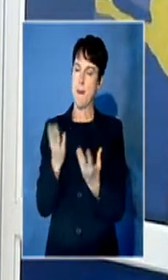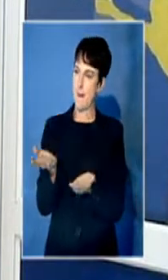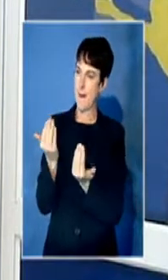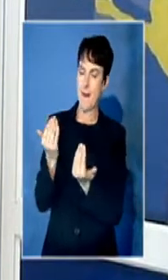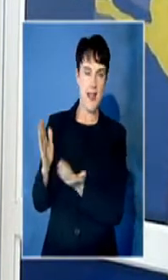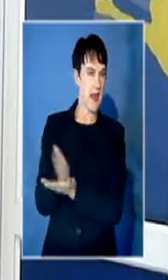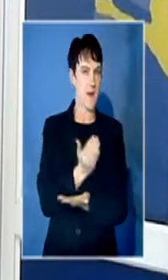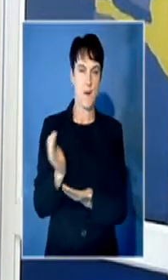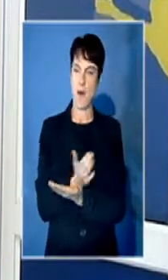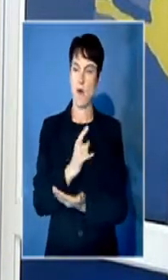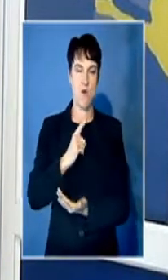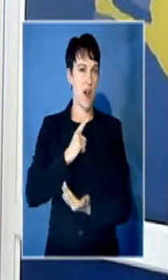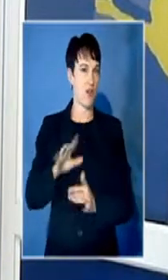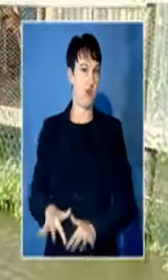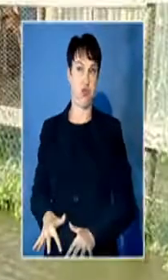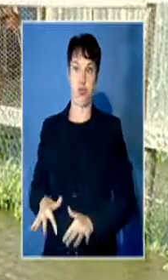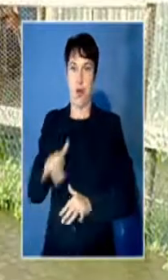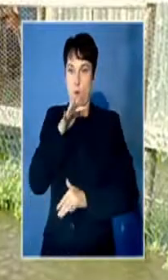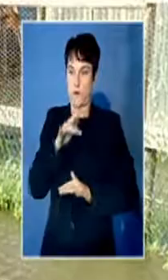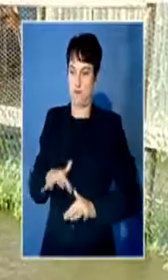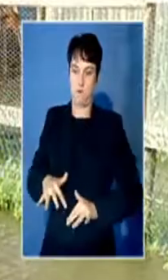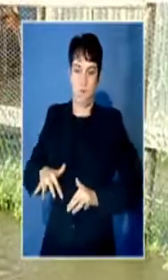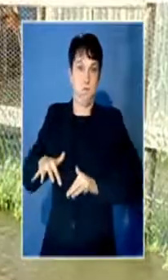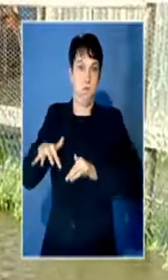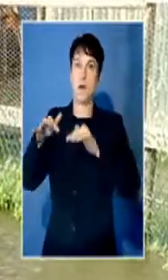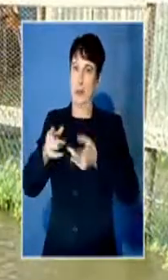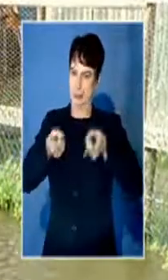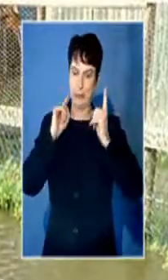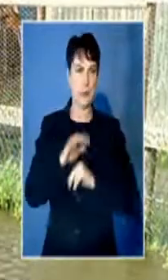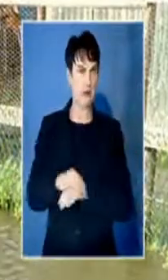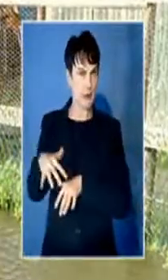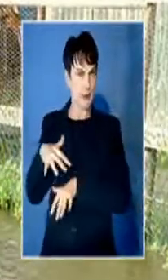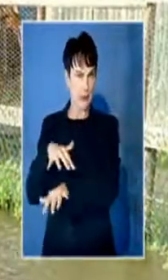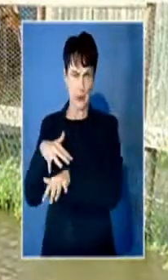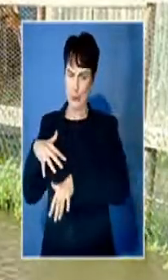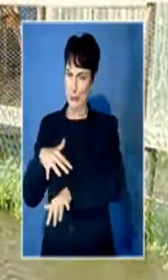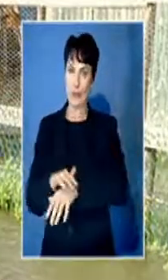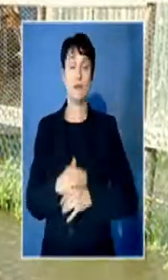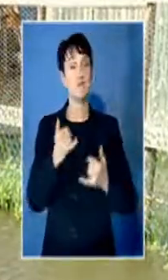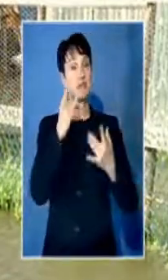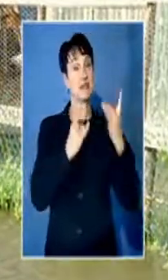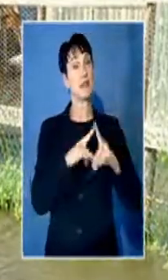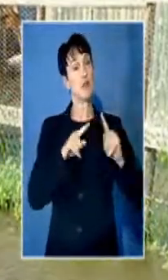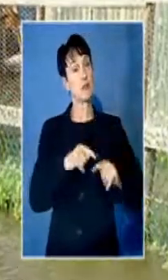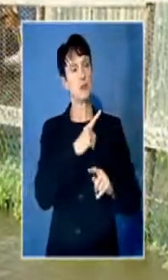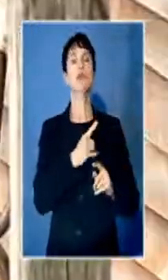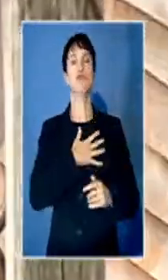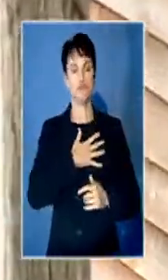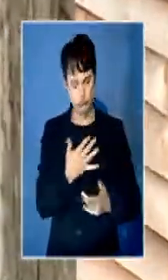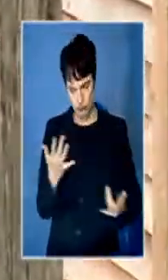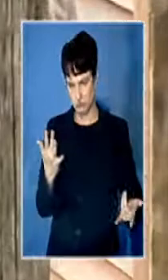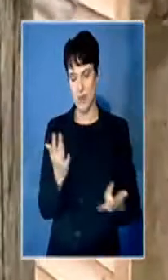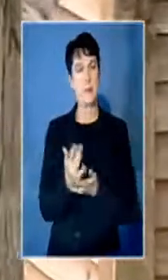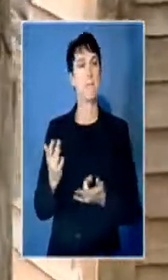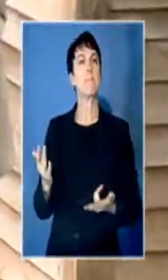that is a potential major emergency because the water system is strong, running very strong. The City of Cape Town is providing assistance in terms of